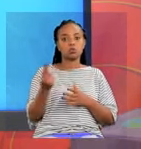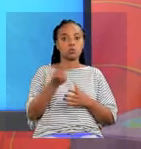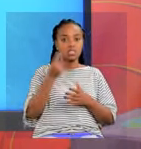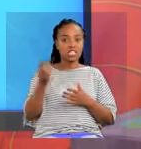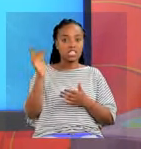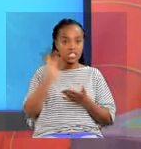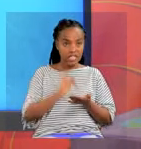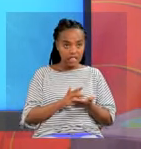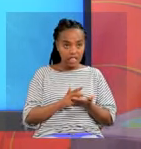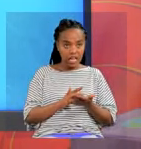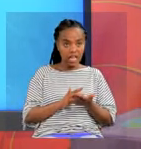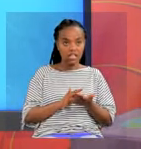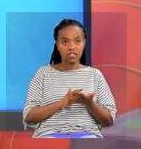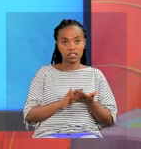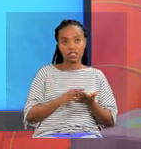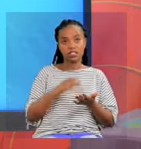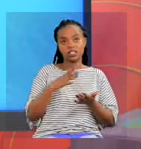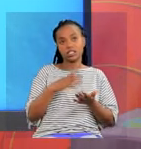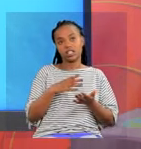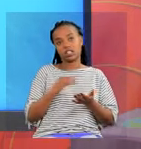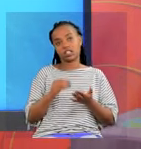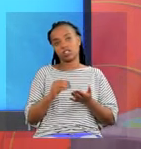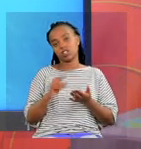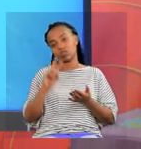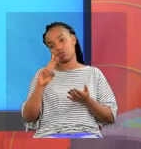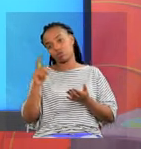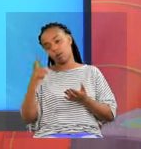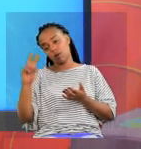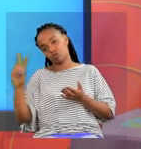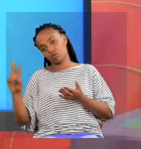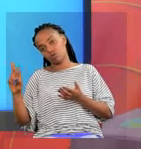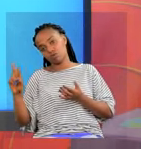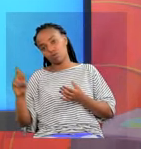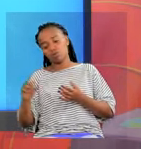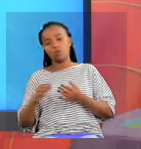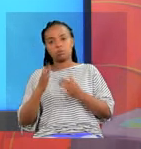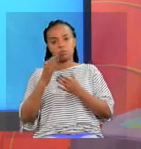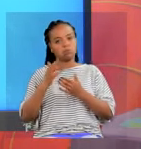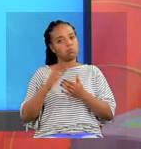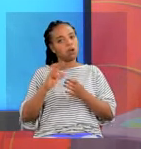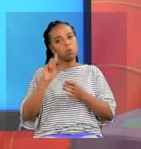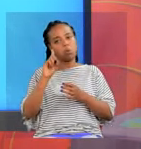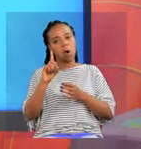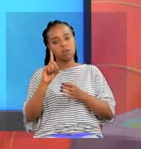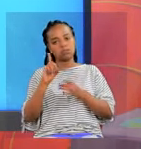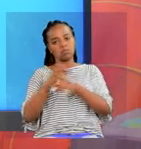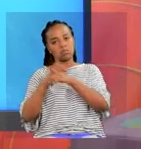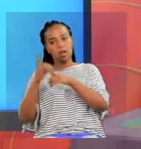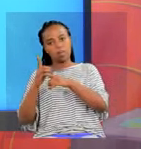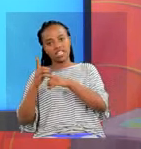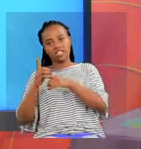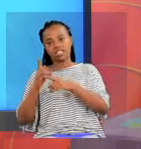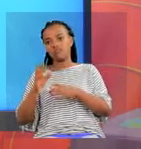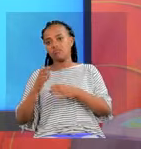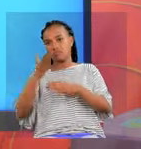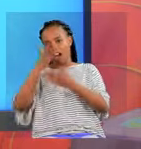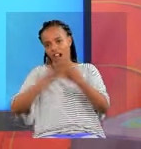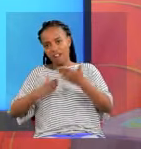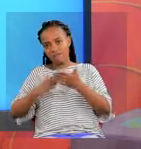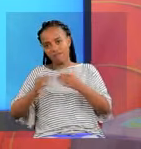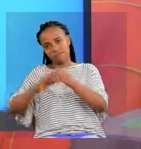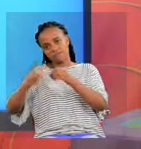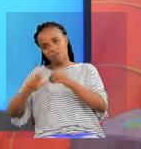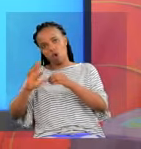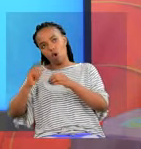center and this point is a radius, the distance between center and one of the endpoint of the diameter, or you can use